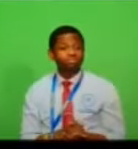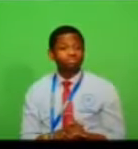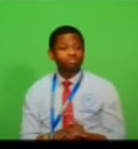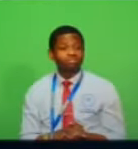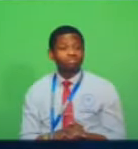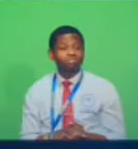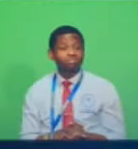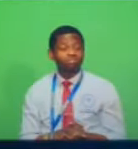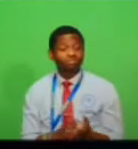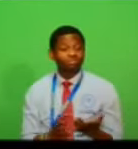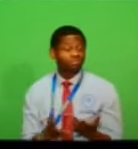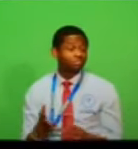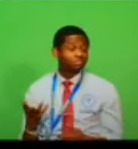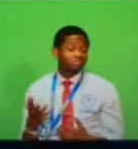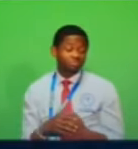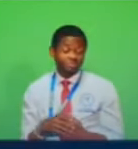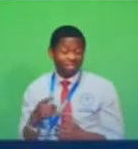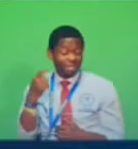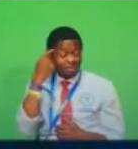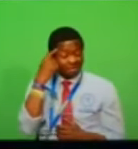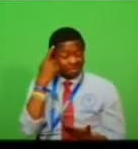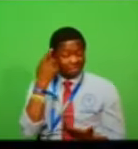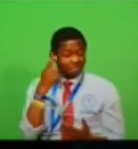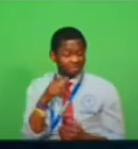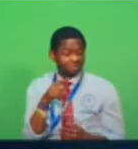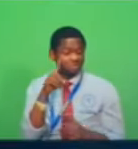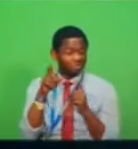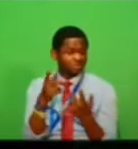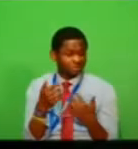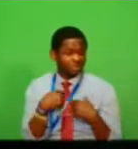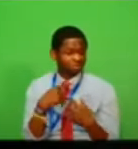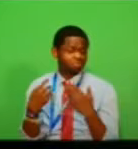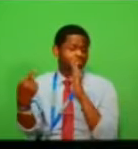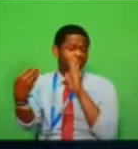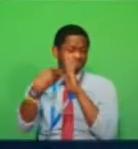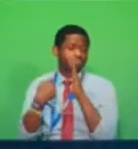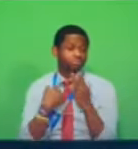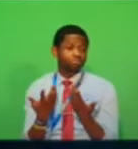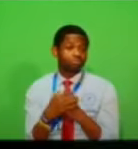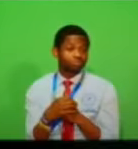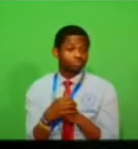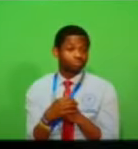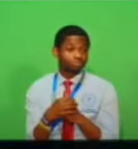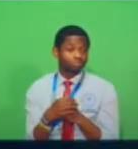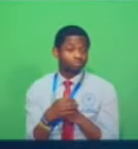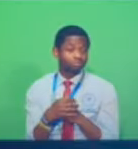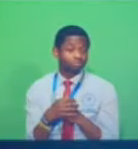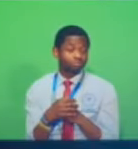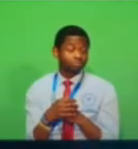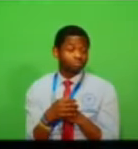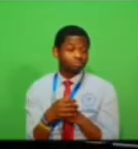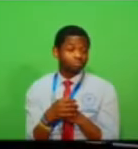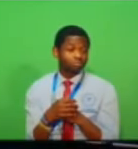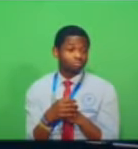I think this question comes directly at me because, Dr. Chen, sometimes I wonder 24 hours whether